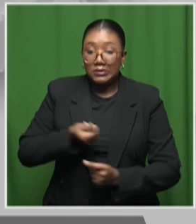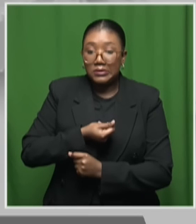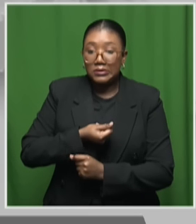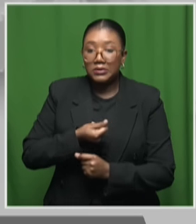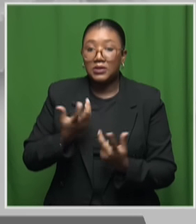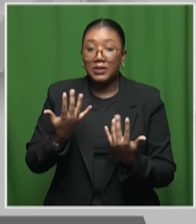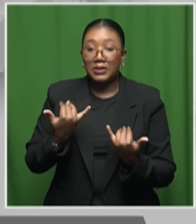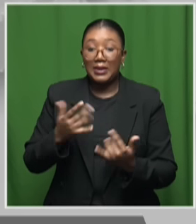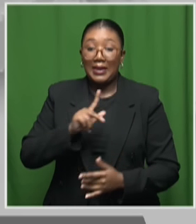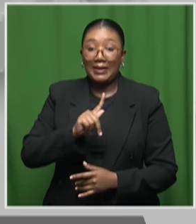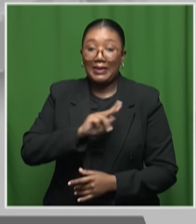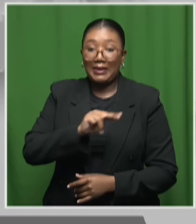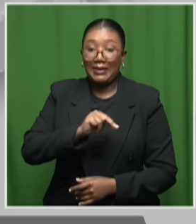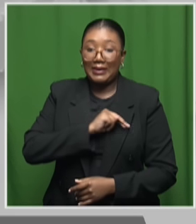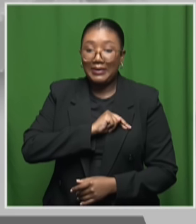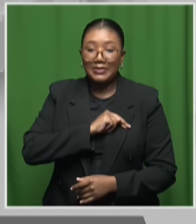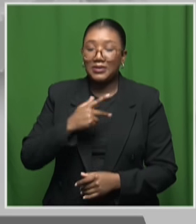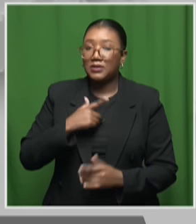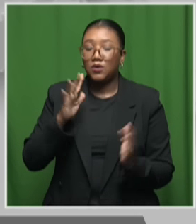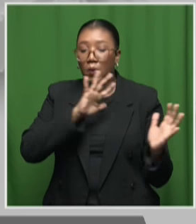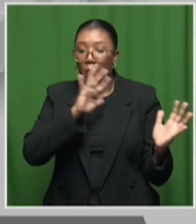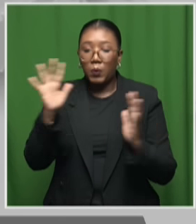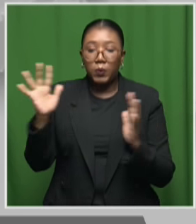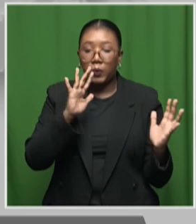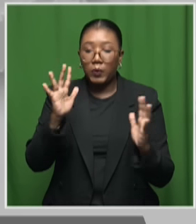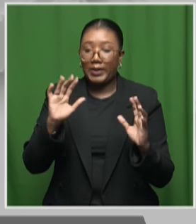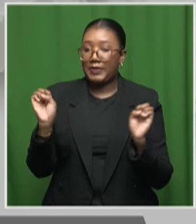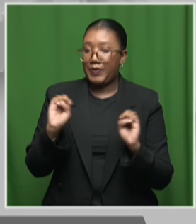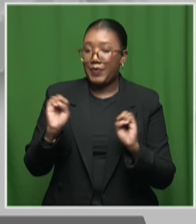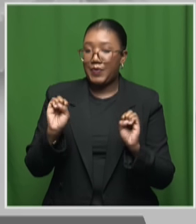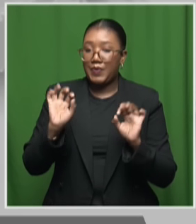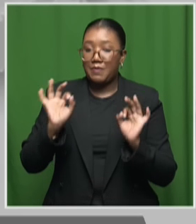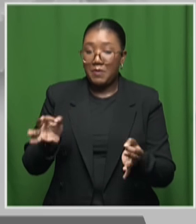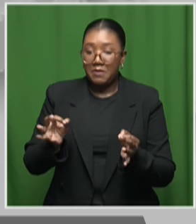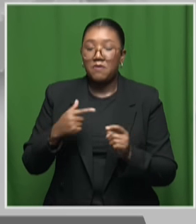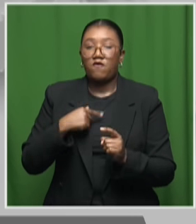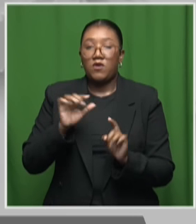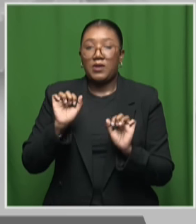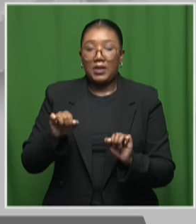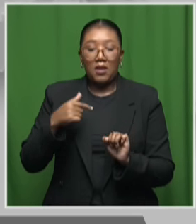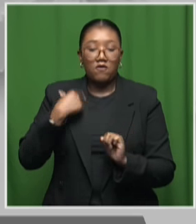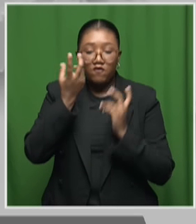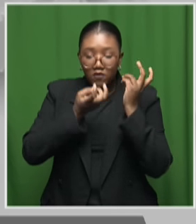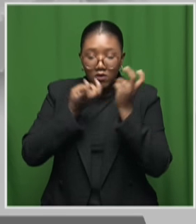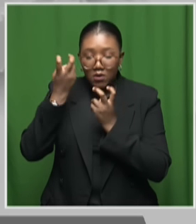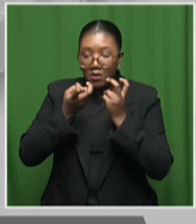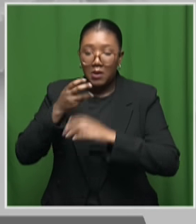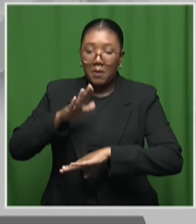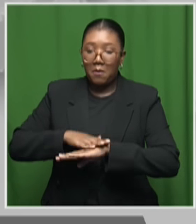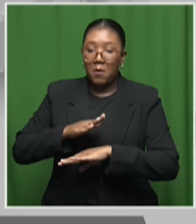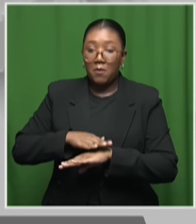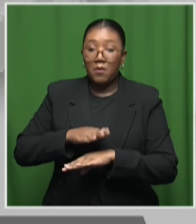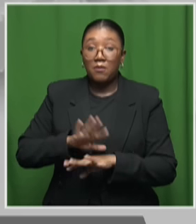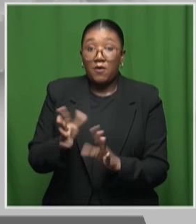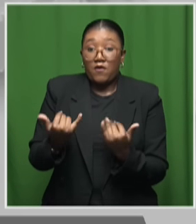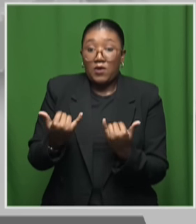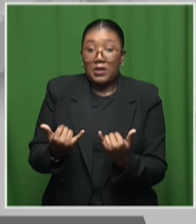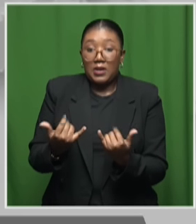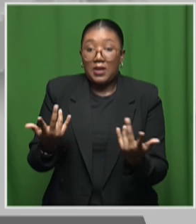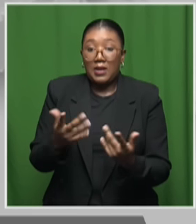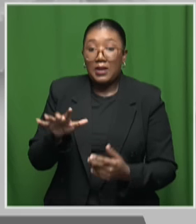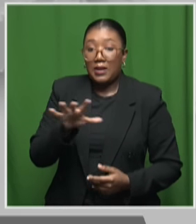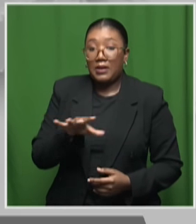in KZN is good. We've got no wind at the moment, which will aid in the search. I don't have the current conditions in Pennington,